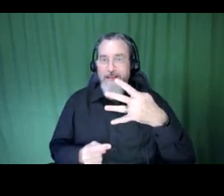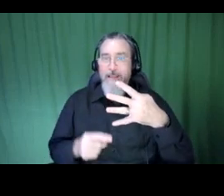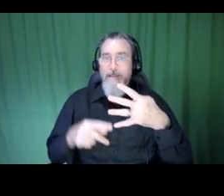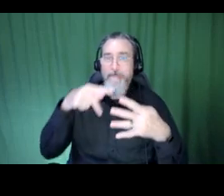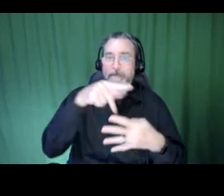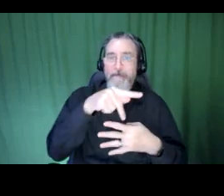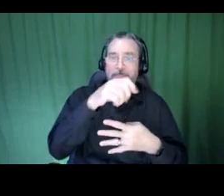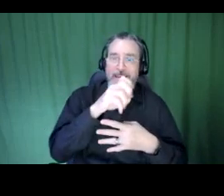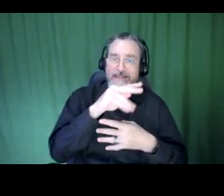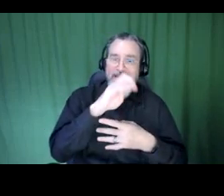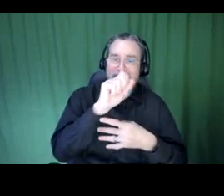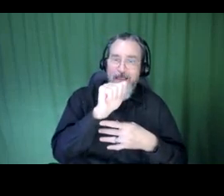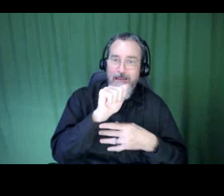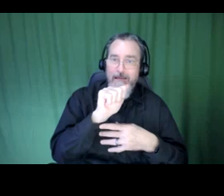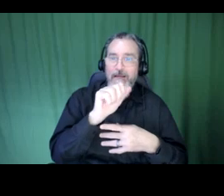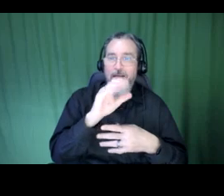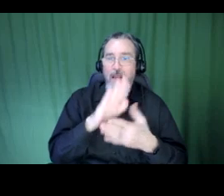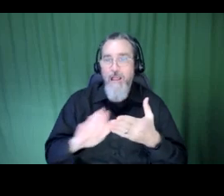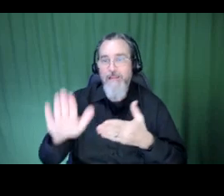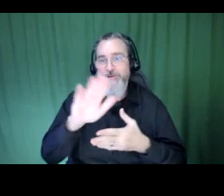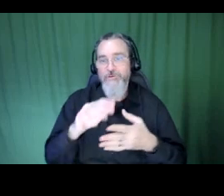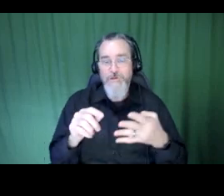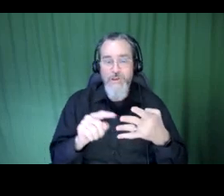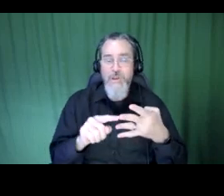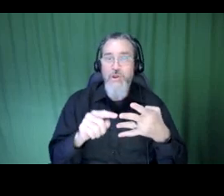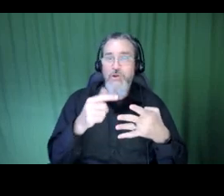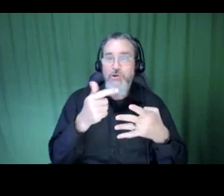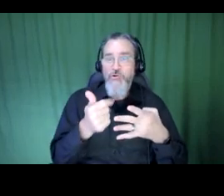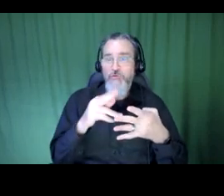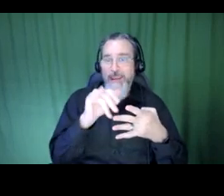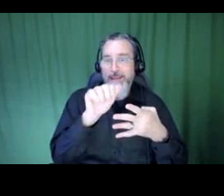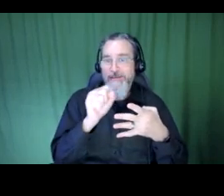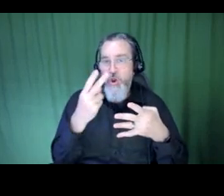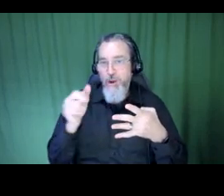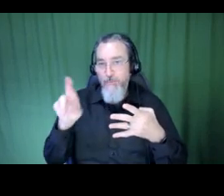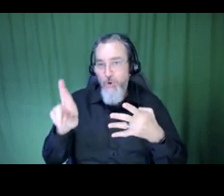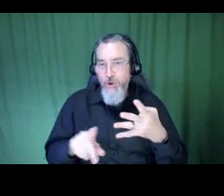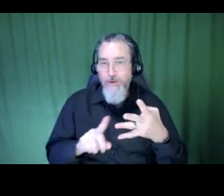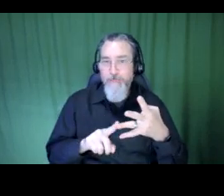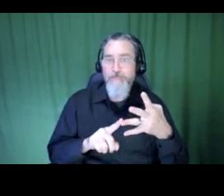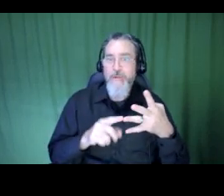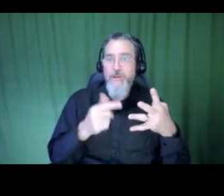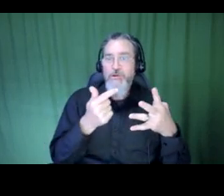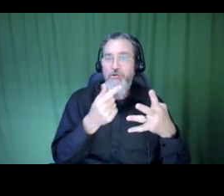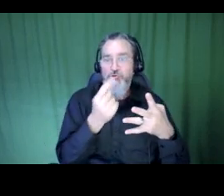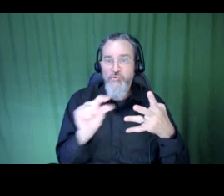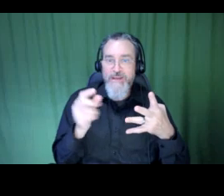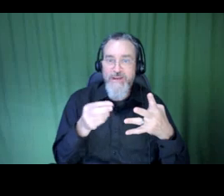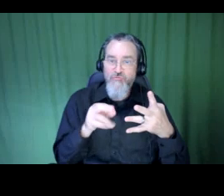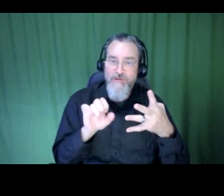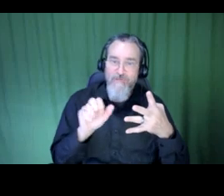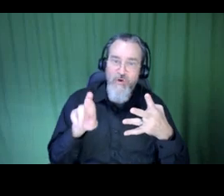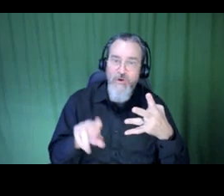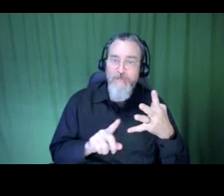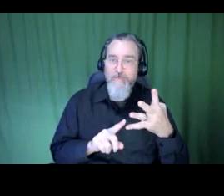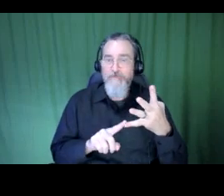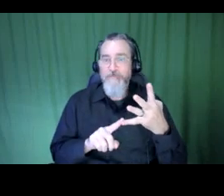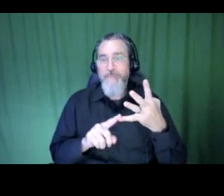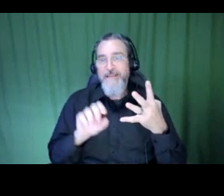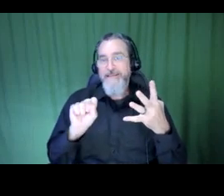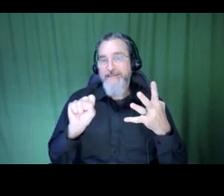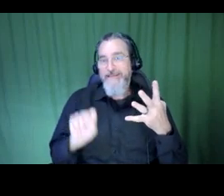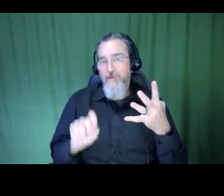Nation, Green River College with Muckleshoot Tribe, South Puget Sound Community College with the Squaxin Tribe, and the Spokane